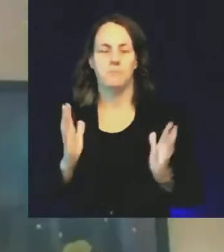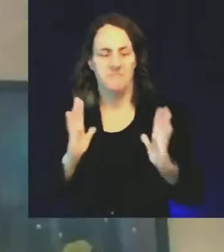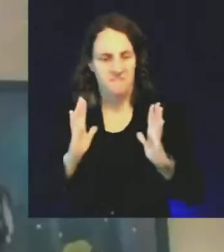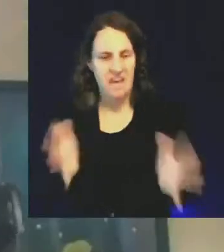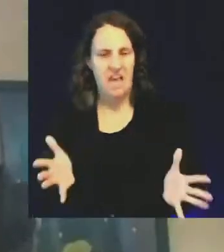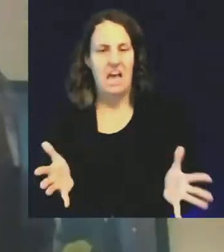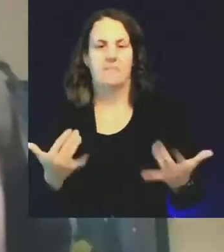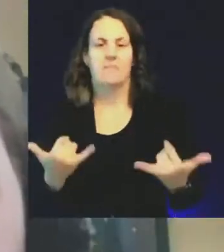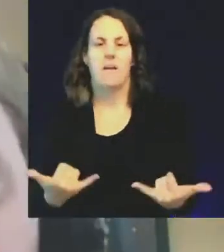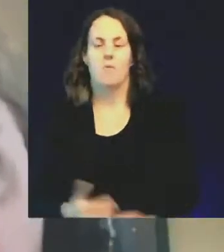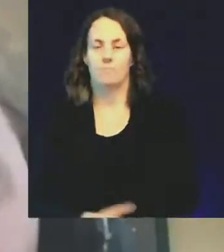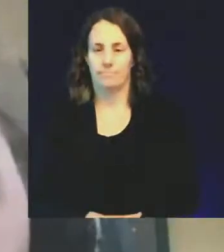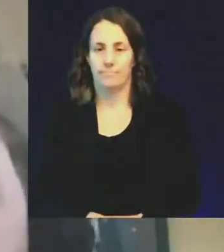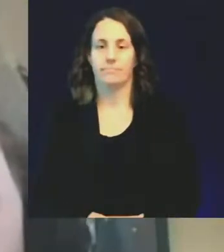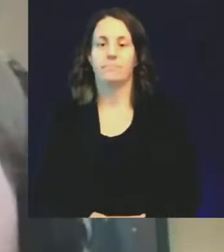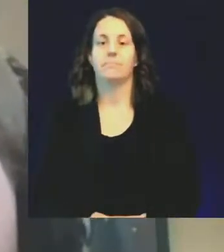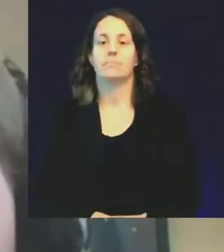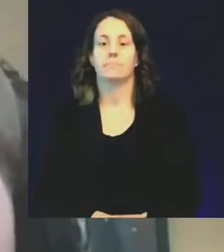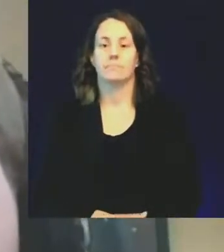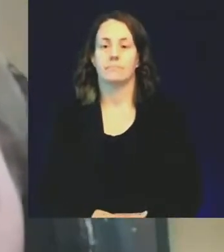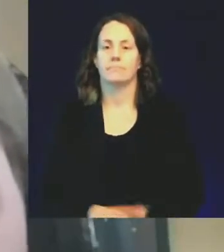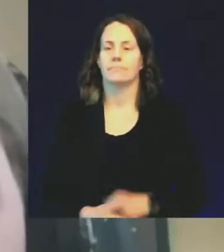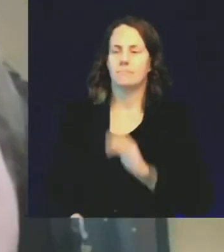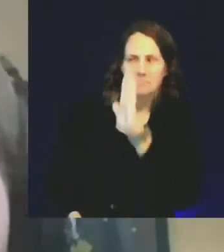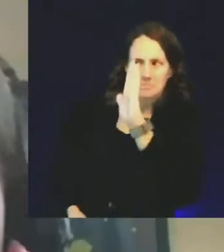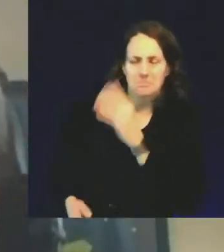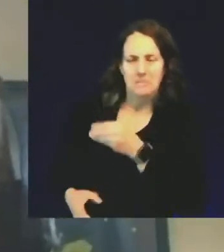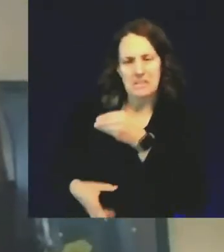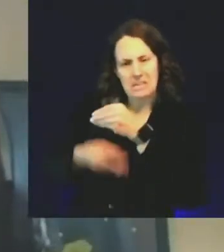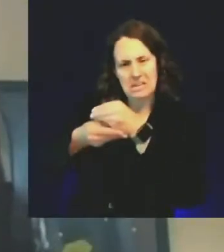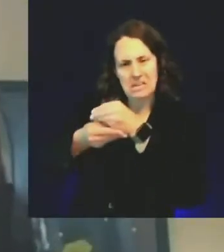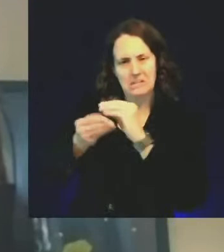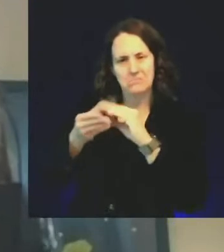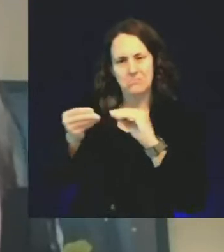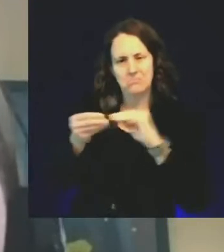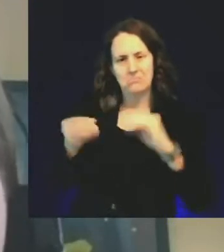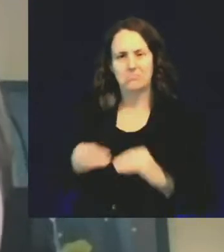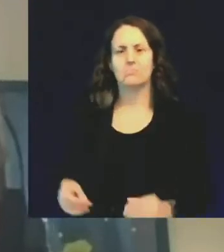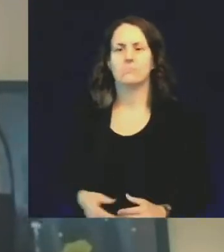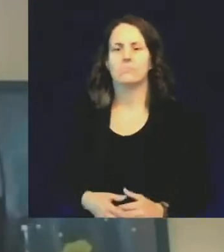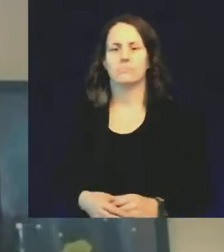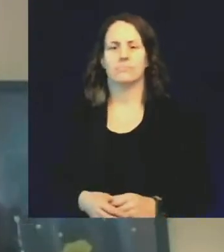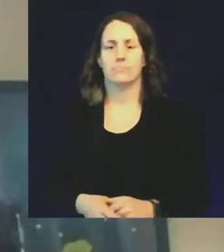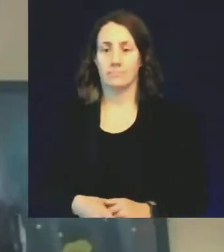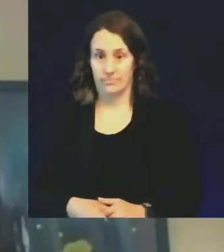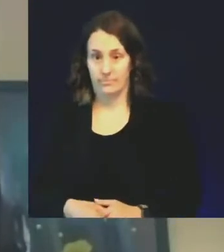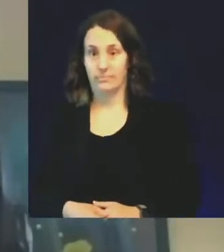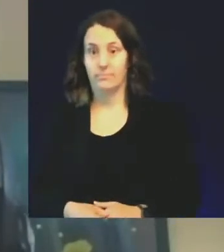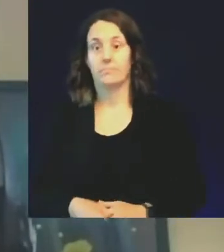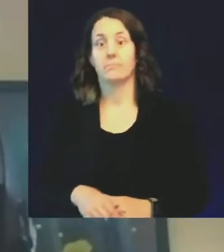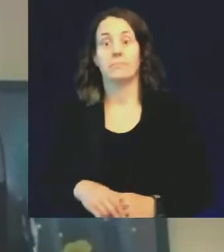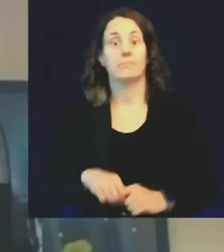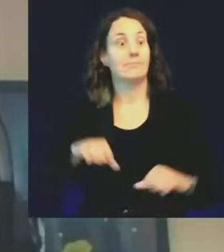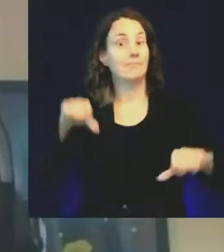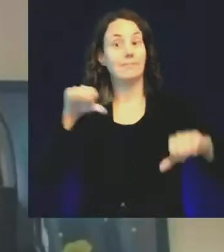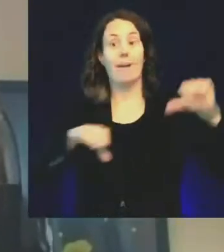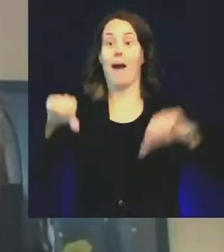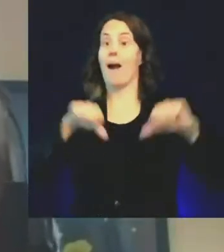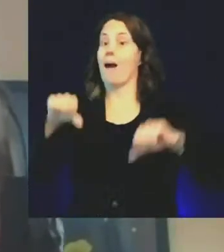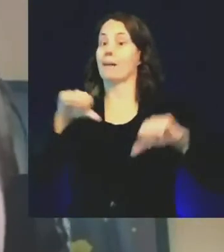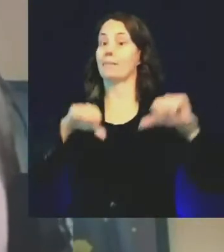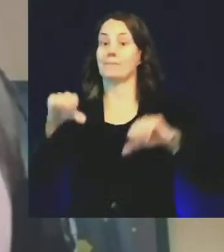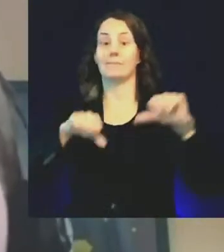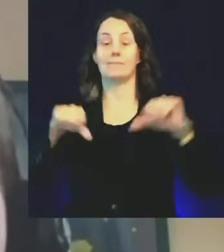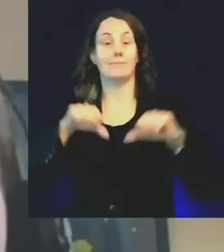add to that, that's exactly it. The science happens in the lab, and the clinical science happens in the people